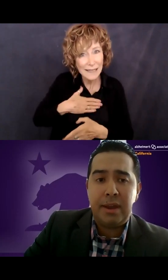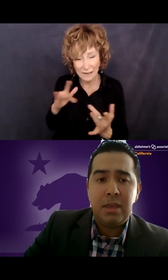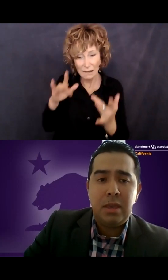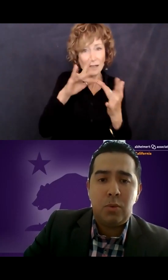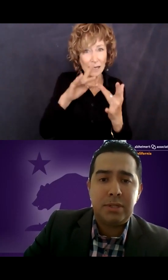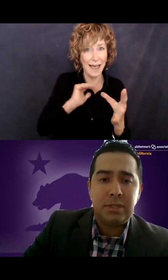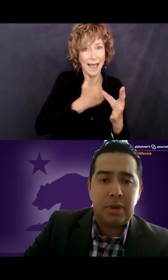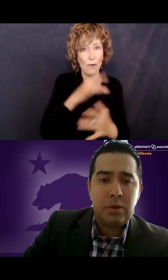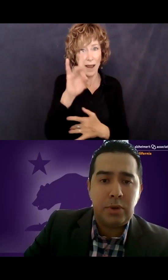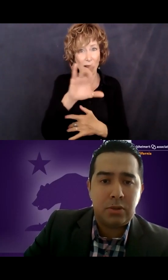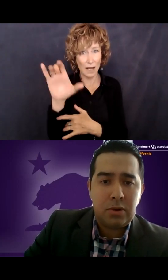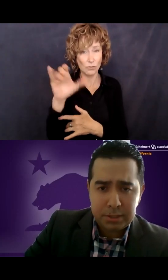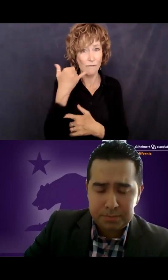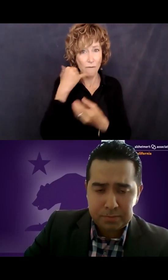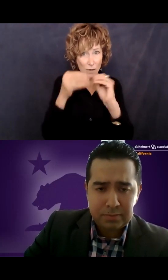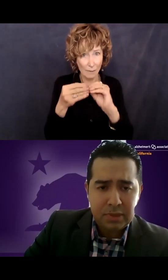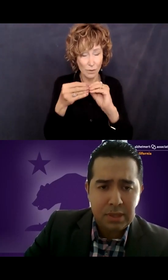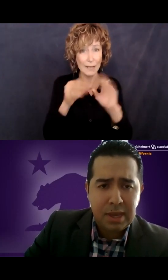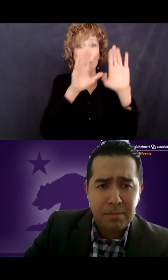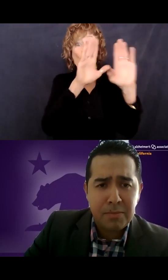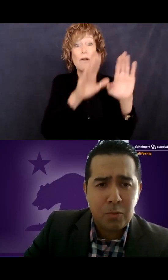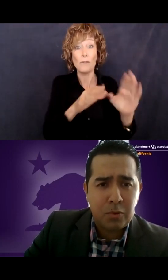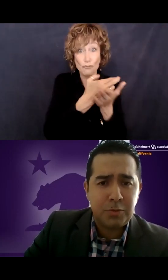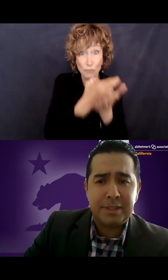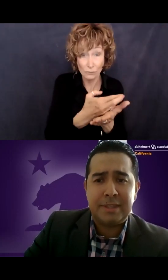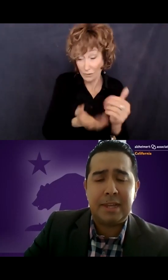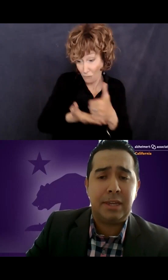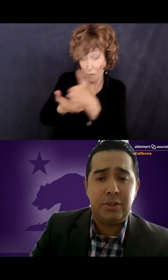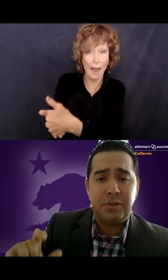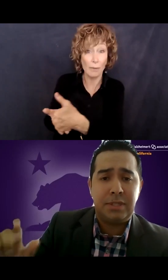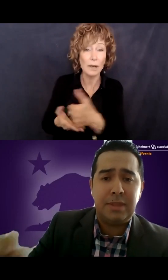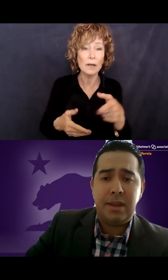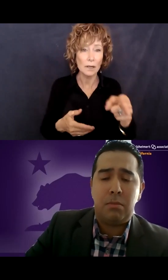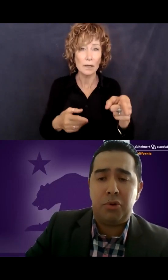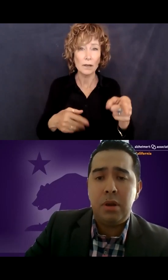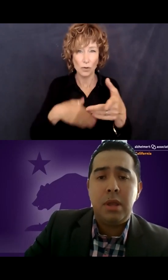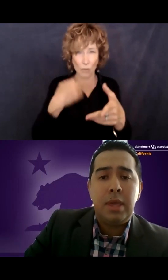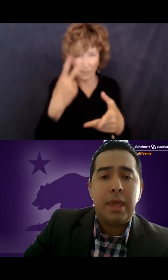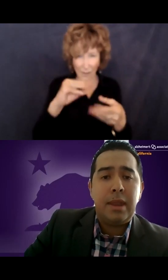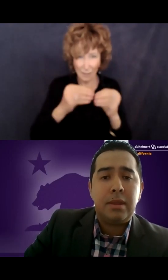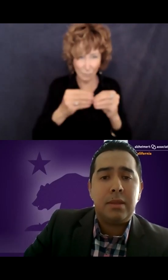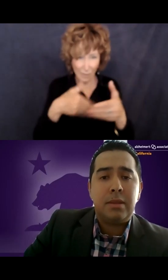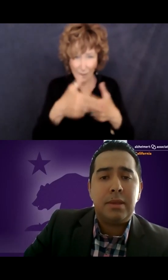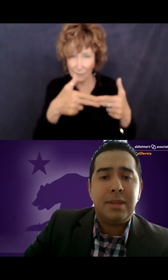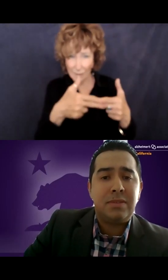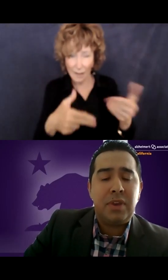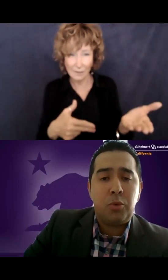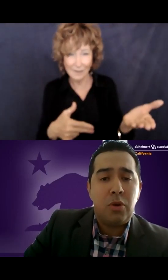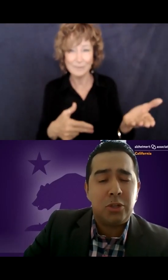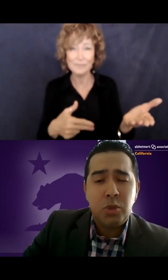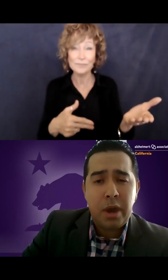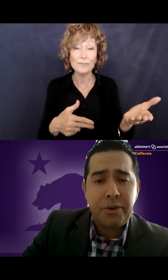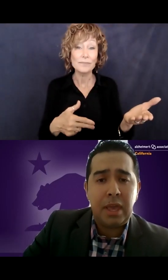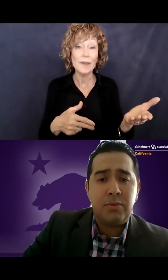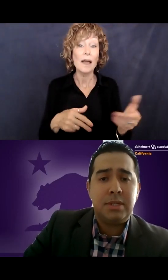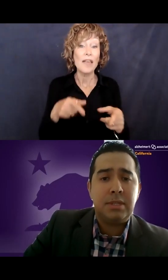800 line, which is a great resource. Once we get to the next slide, you'll see that number. And it is available in